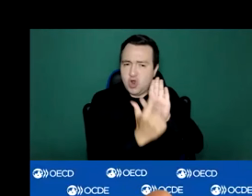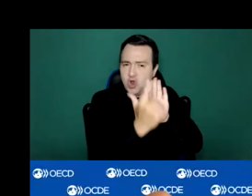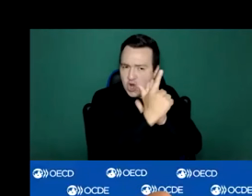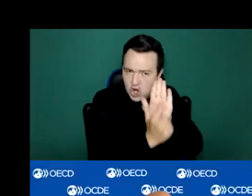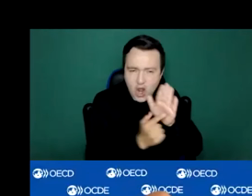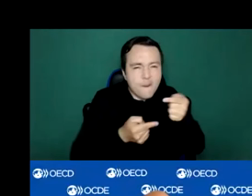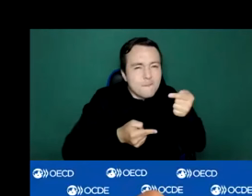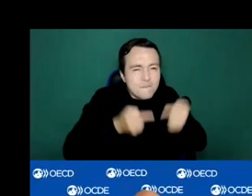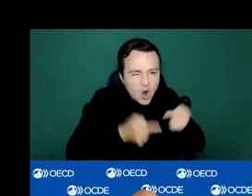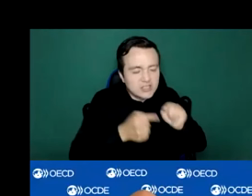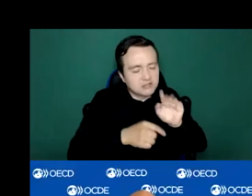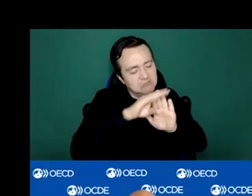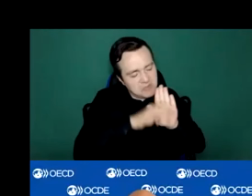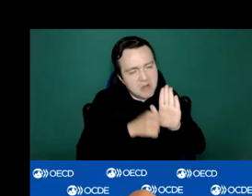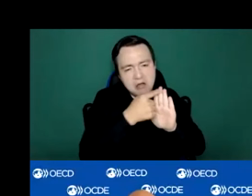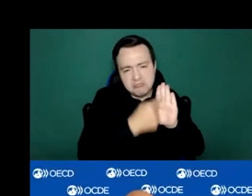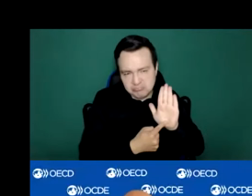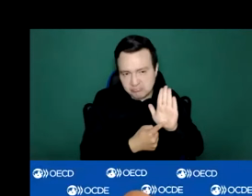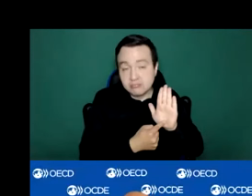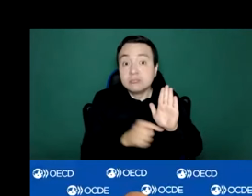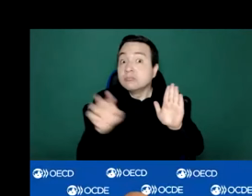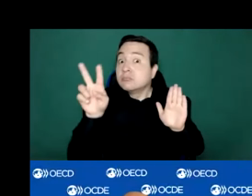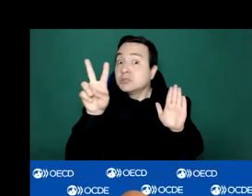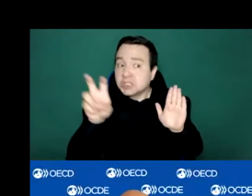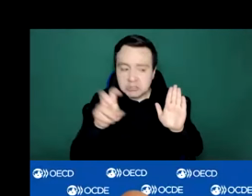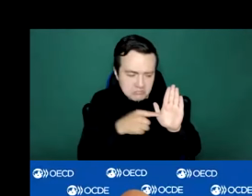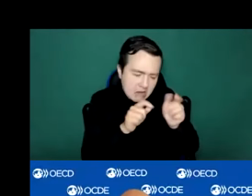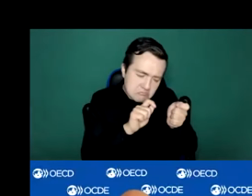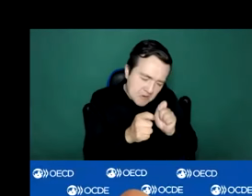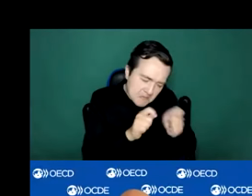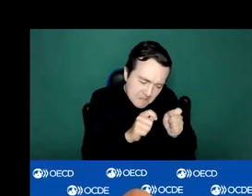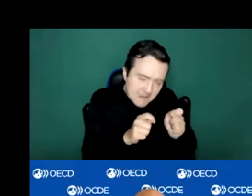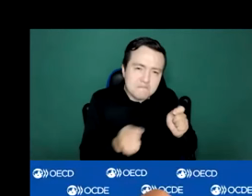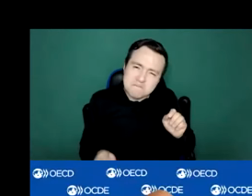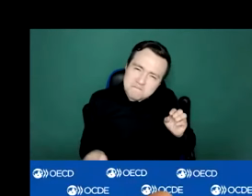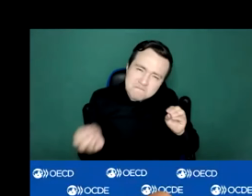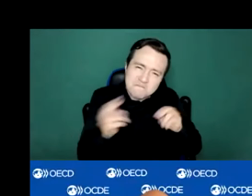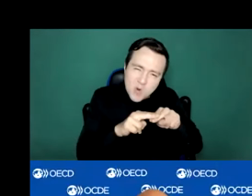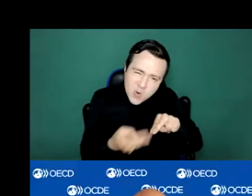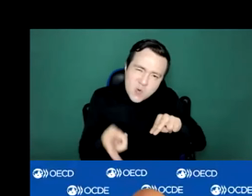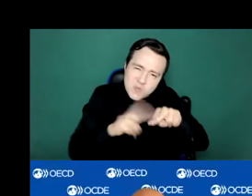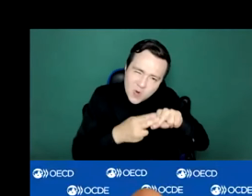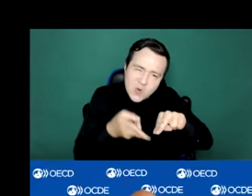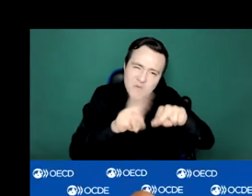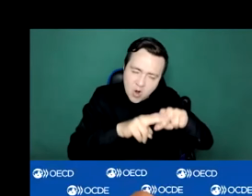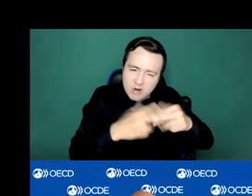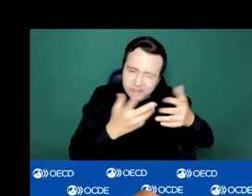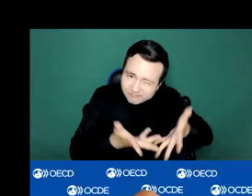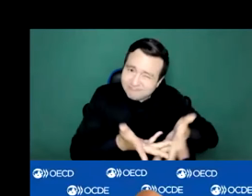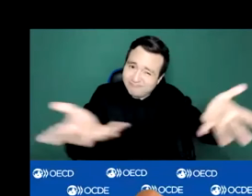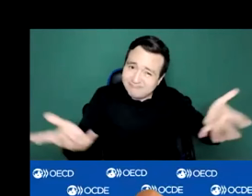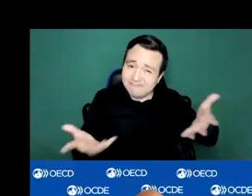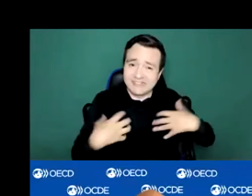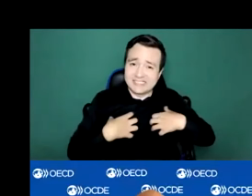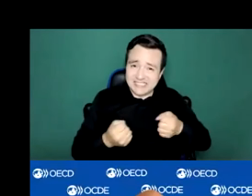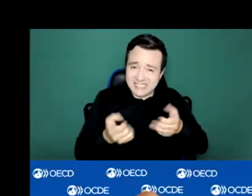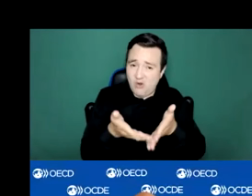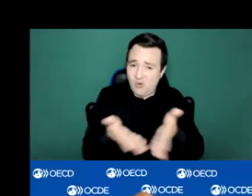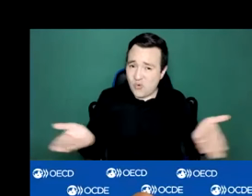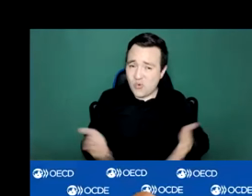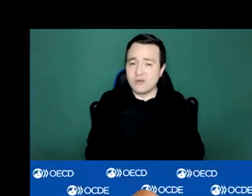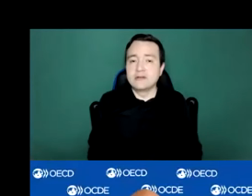worst thing that can happen is that all of these investments goes towards to the things that perhaps are in lots of people's minds, which